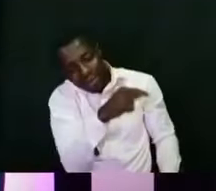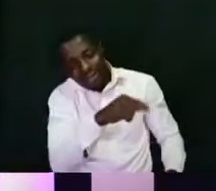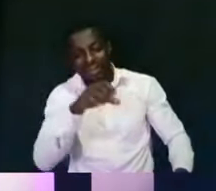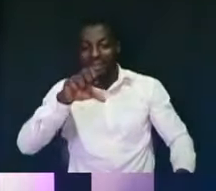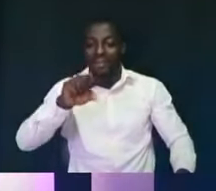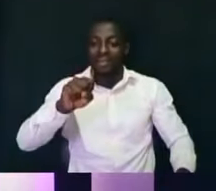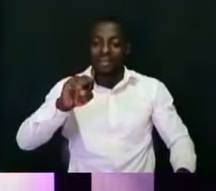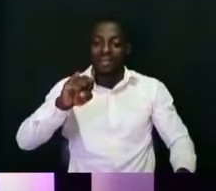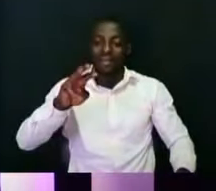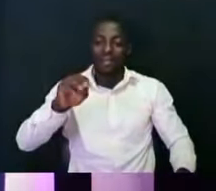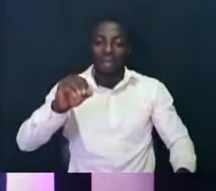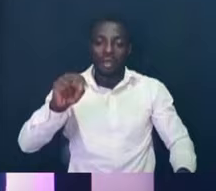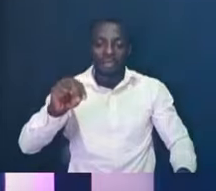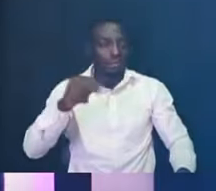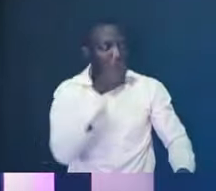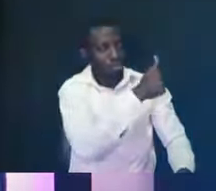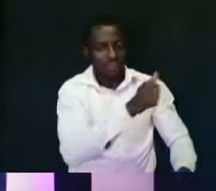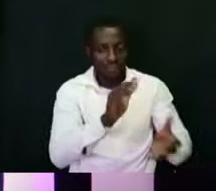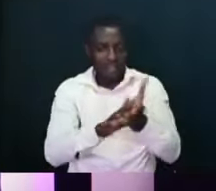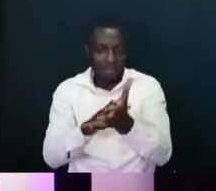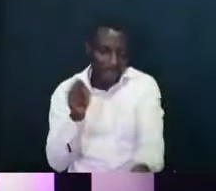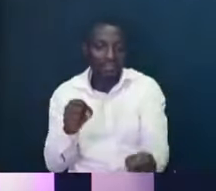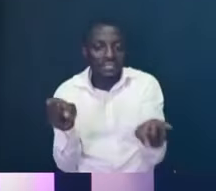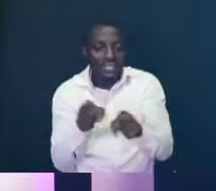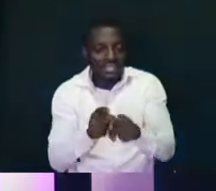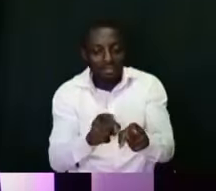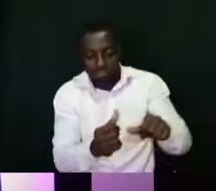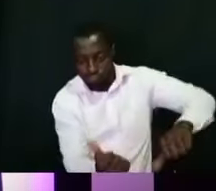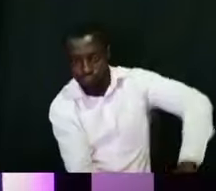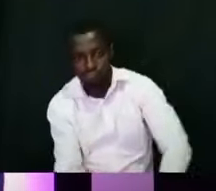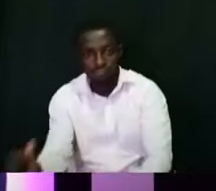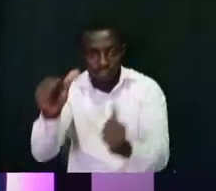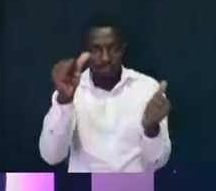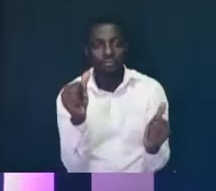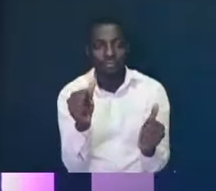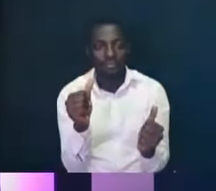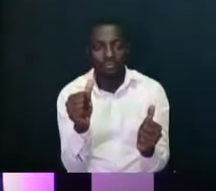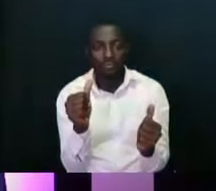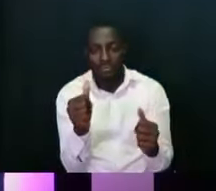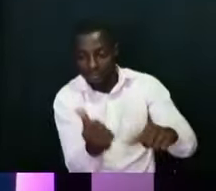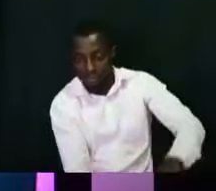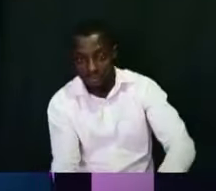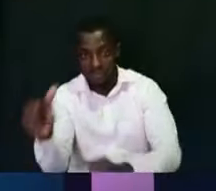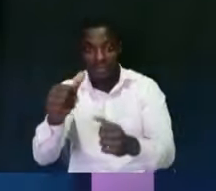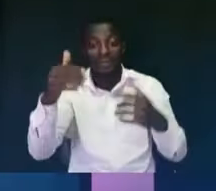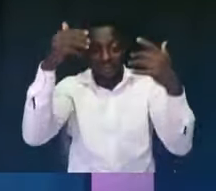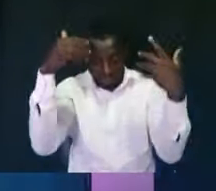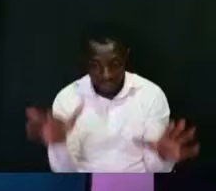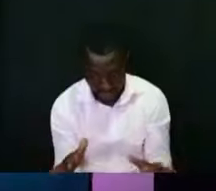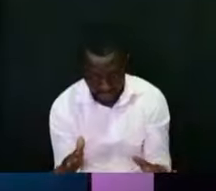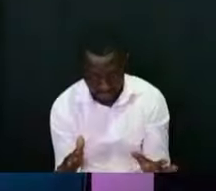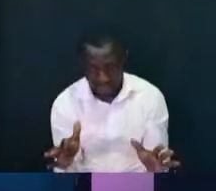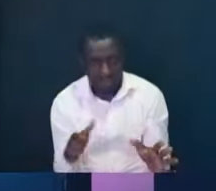Na Simeon nanso. Believed. Ejidi. And was baptized. Now, born and he followed Philip everywhere. Or then who